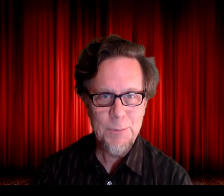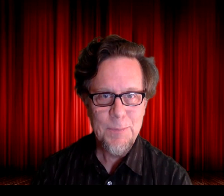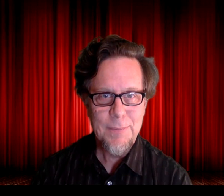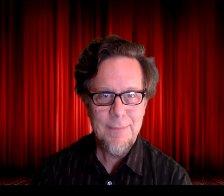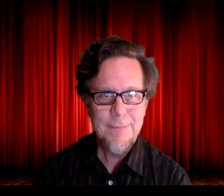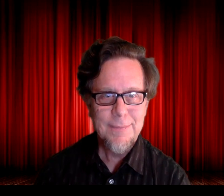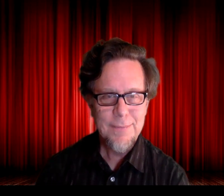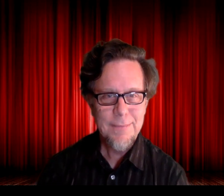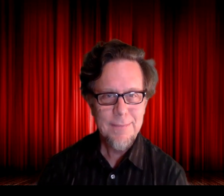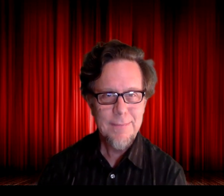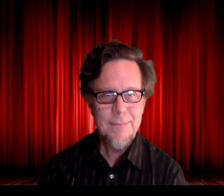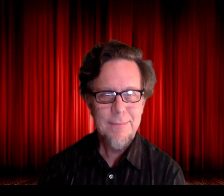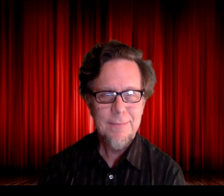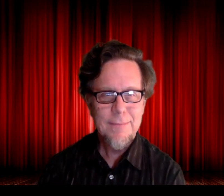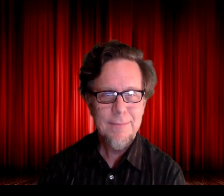2.